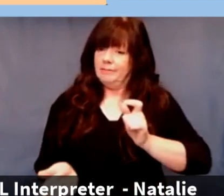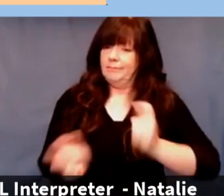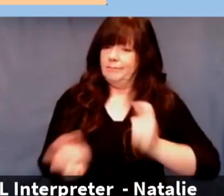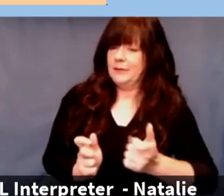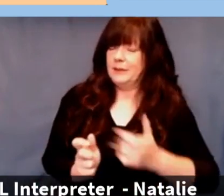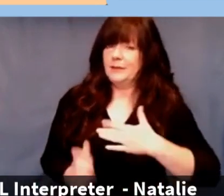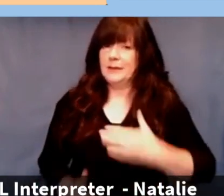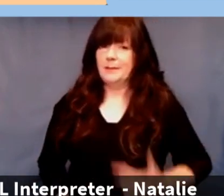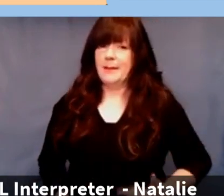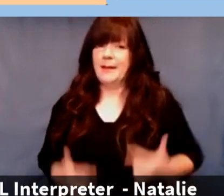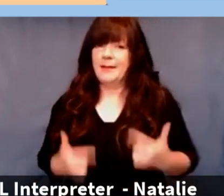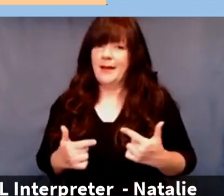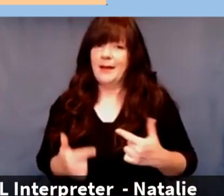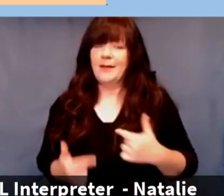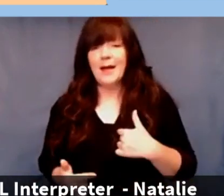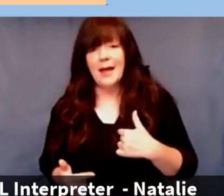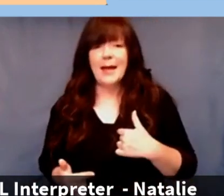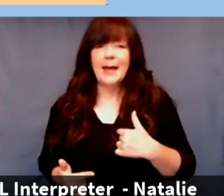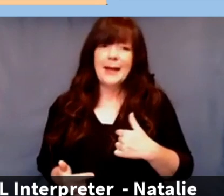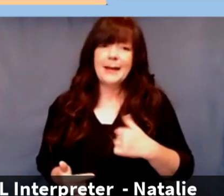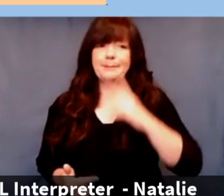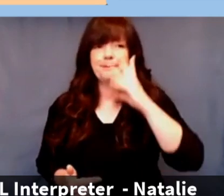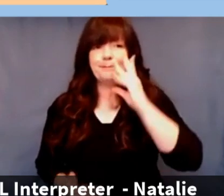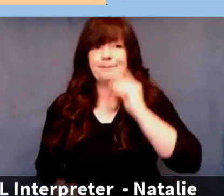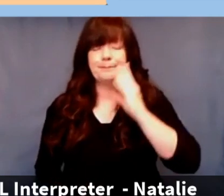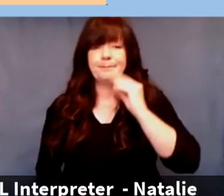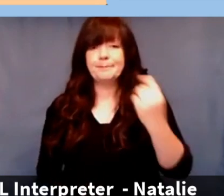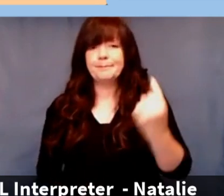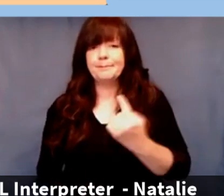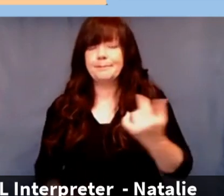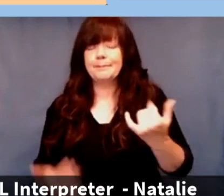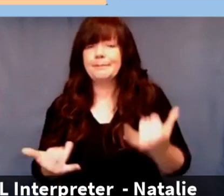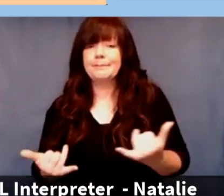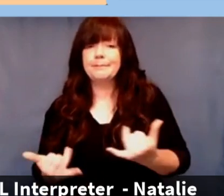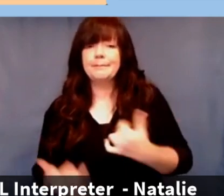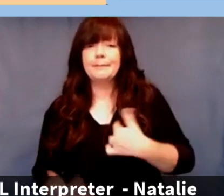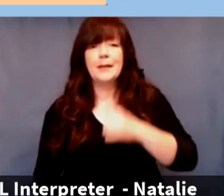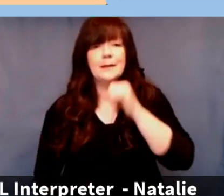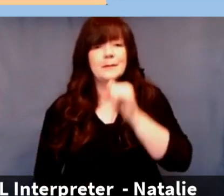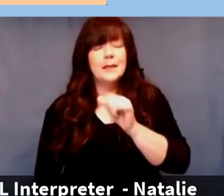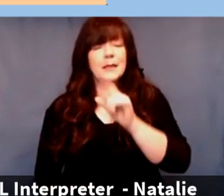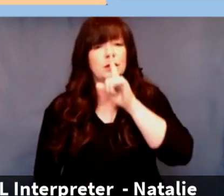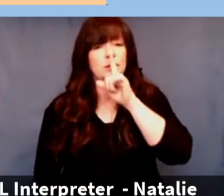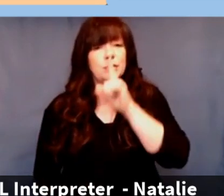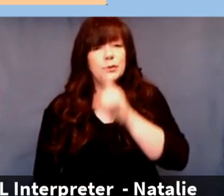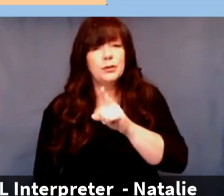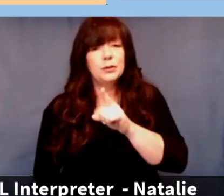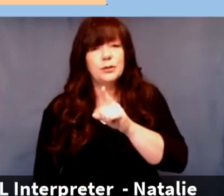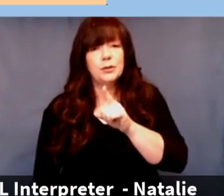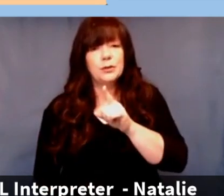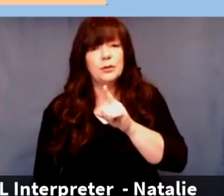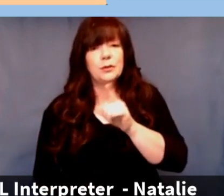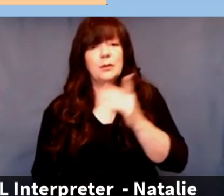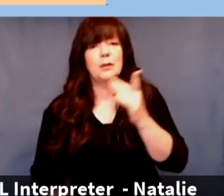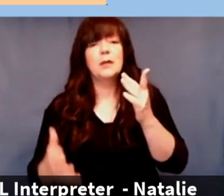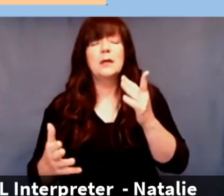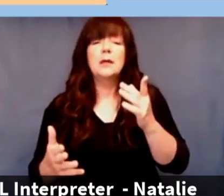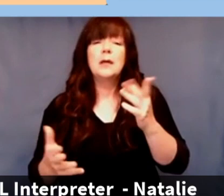that I'm kind of going through something where I'm not sure I want to give back